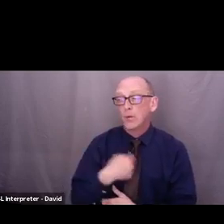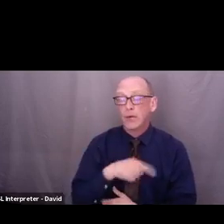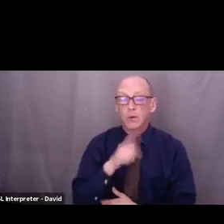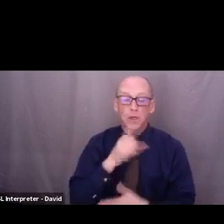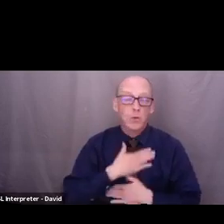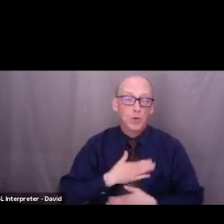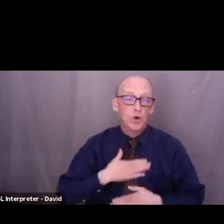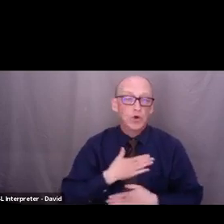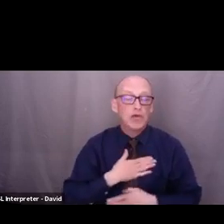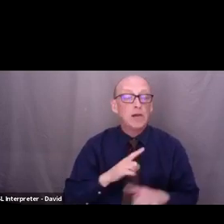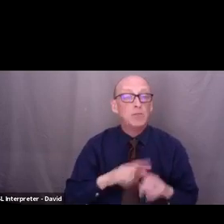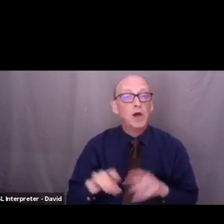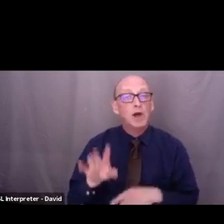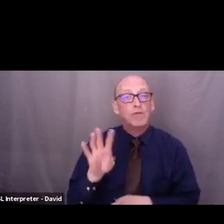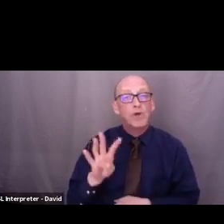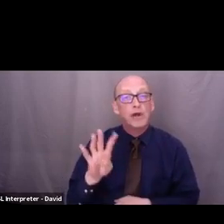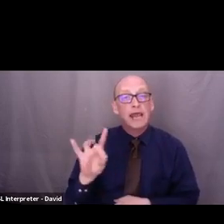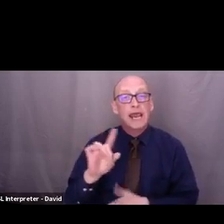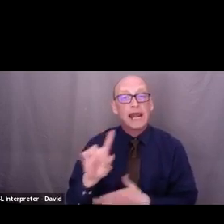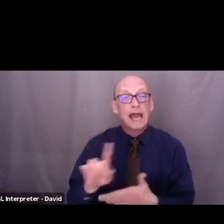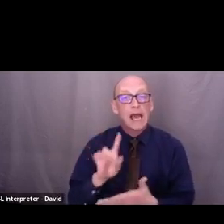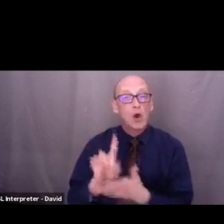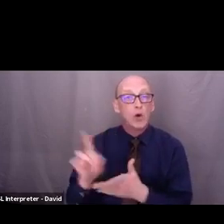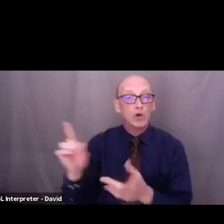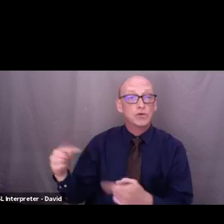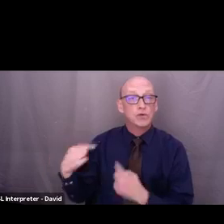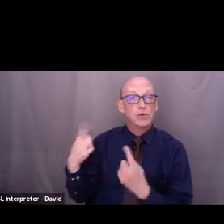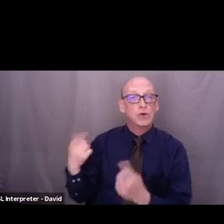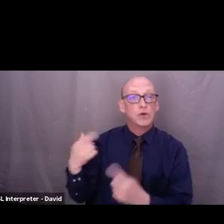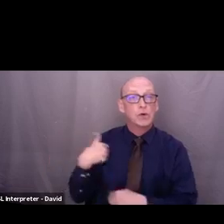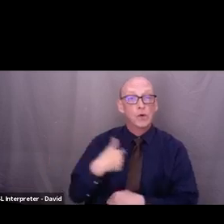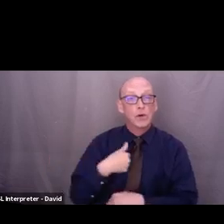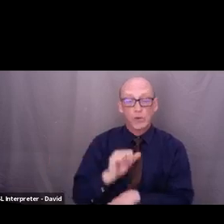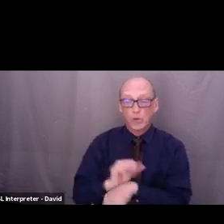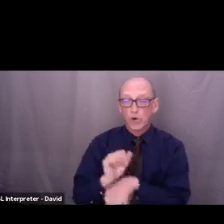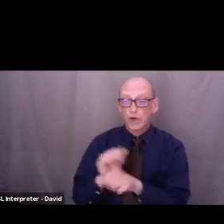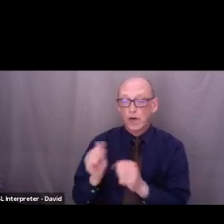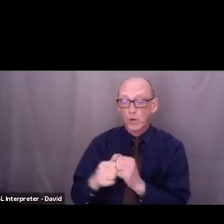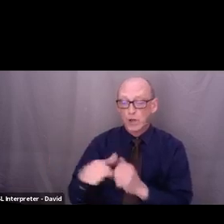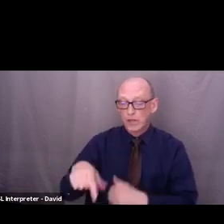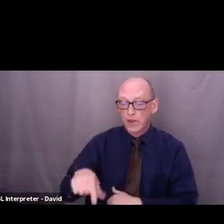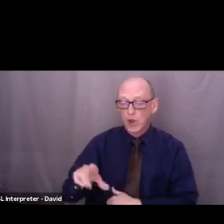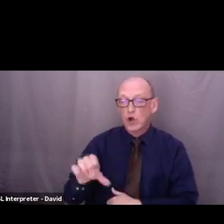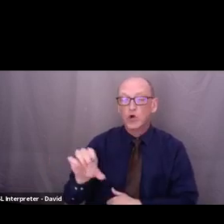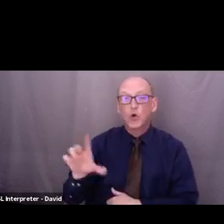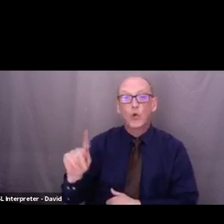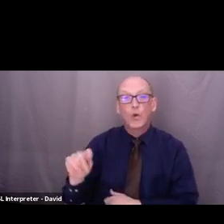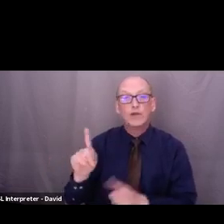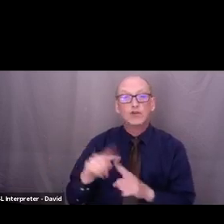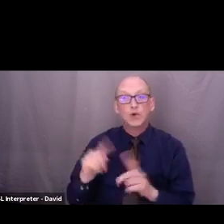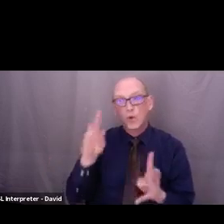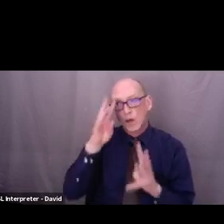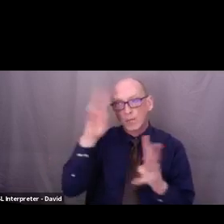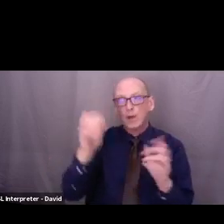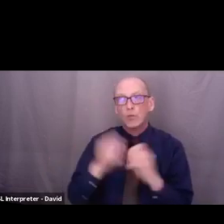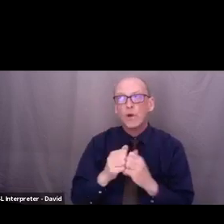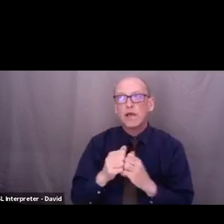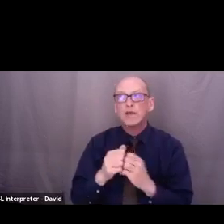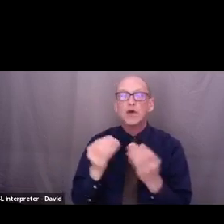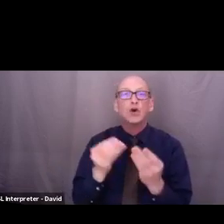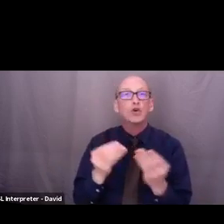48 hours, if you would, we've been working with Quest to come up with a solution to the limited amount of testing in our